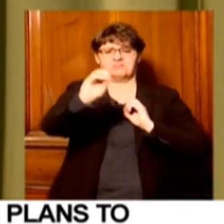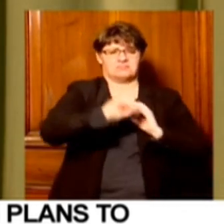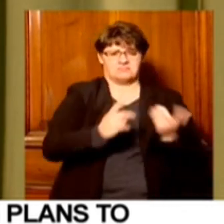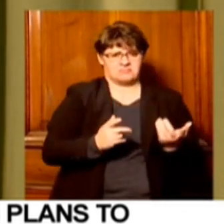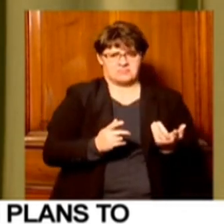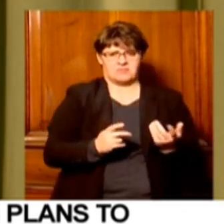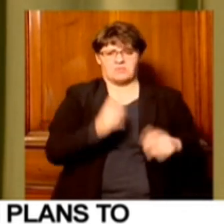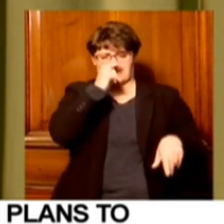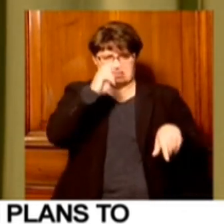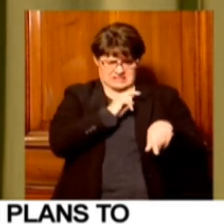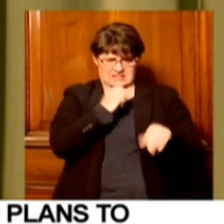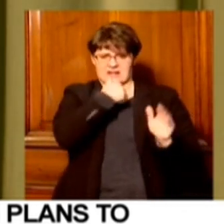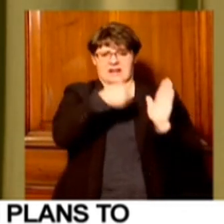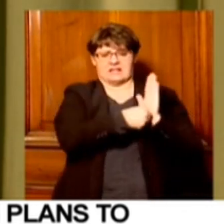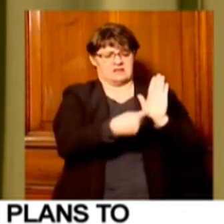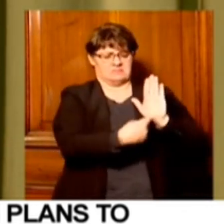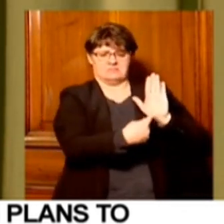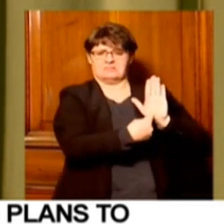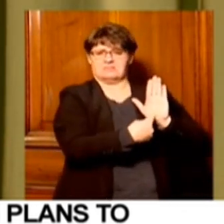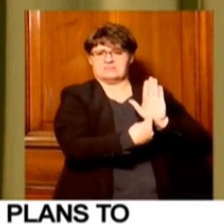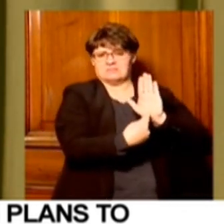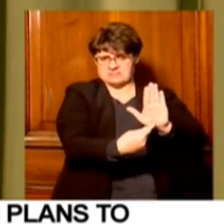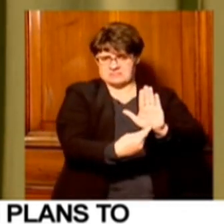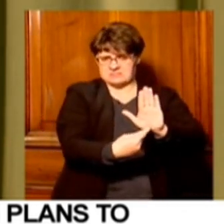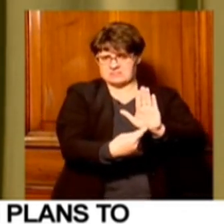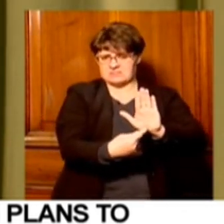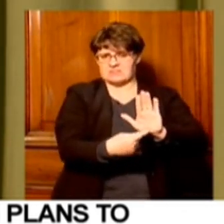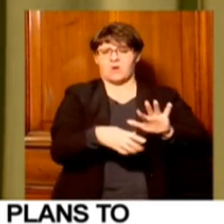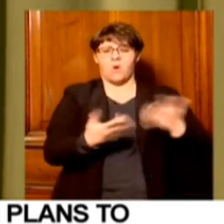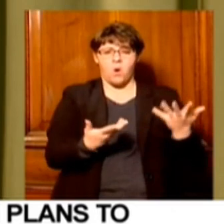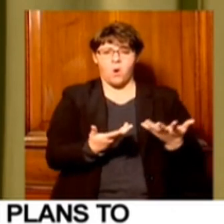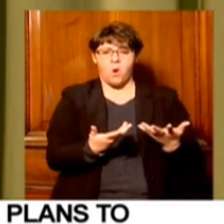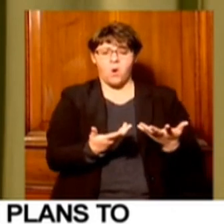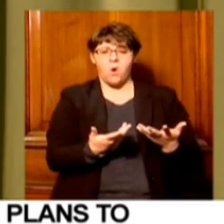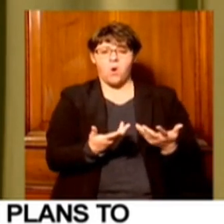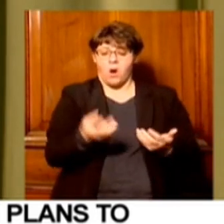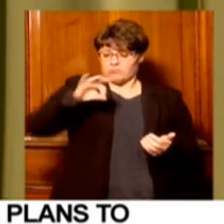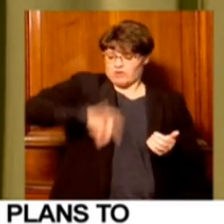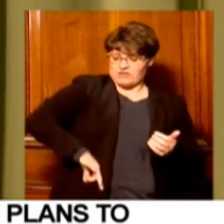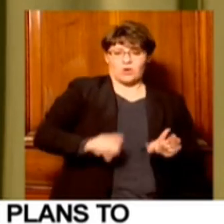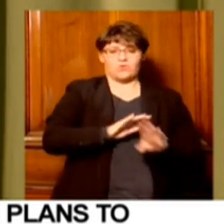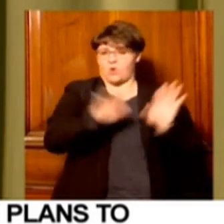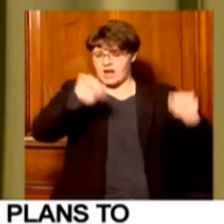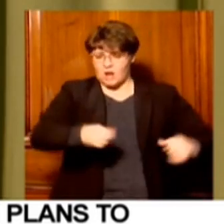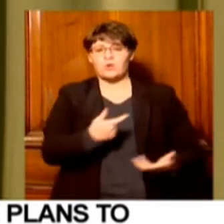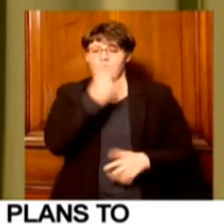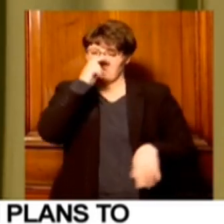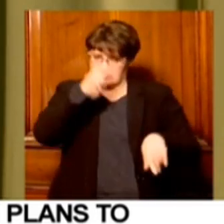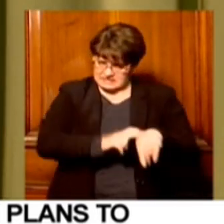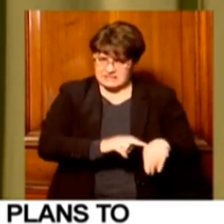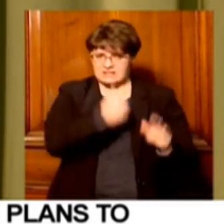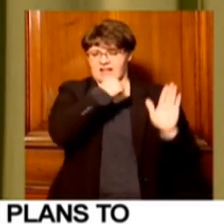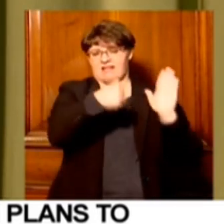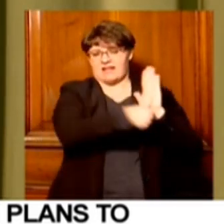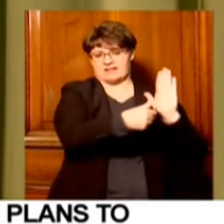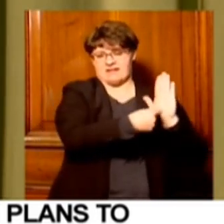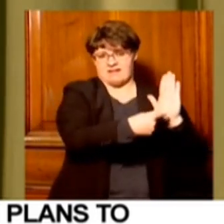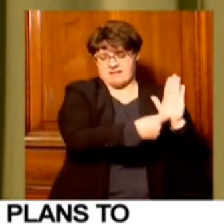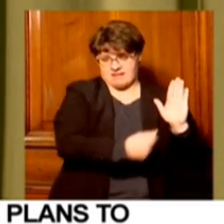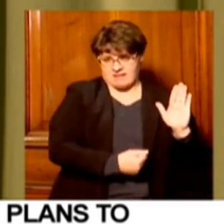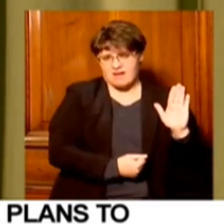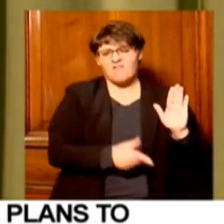valid permit and for profit without a valid permit by the then local